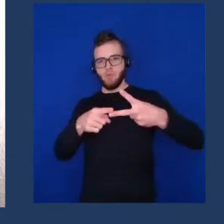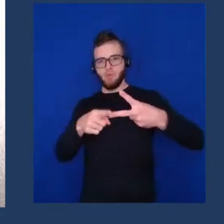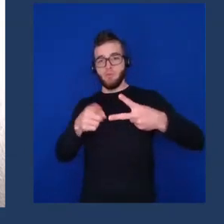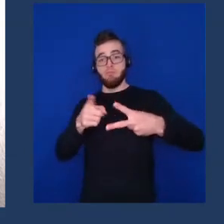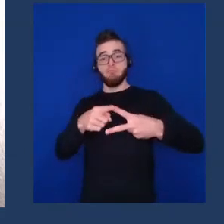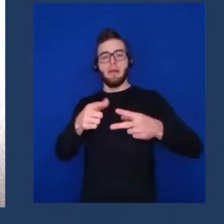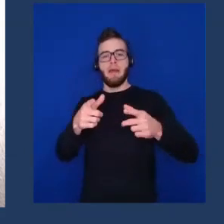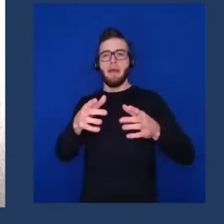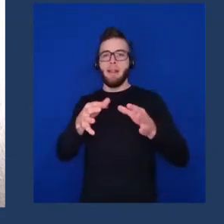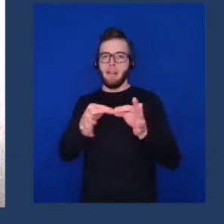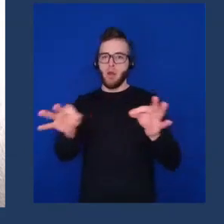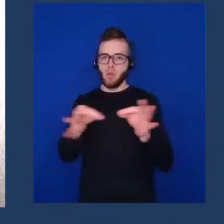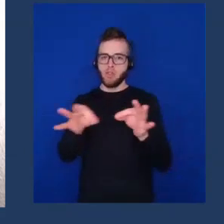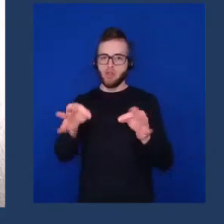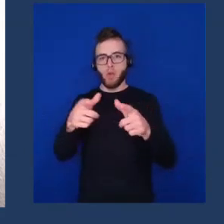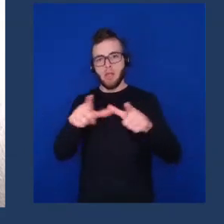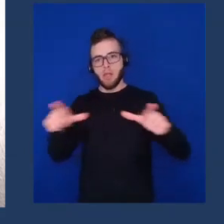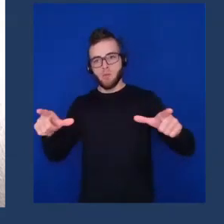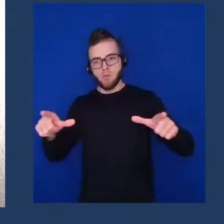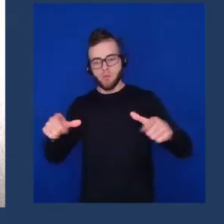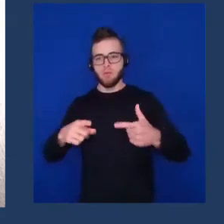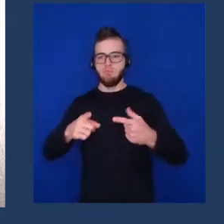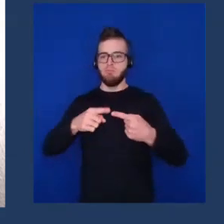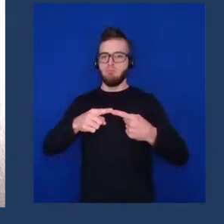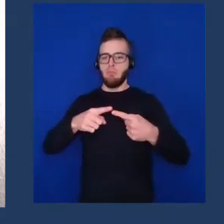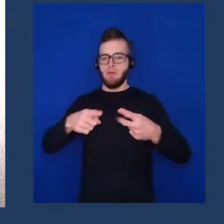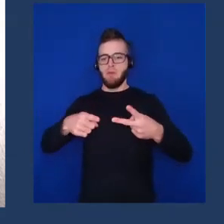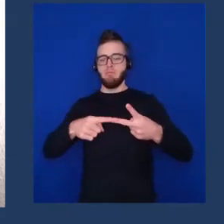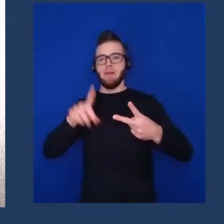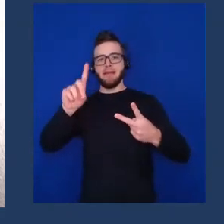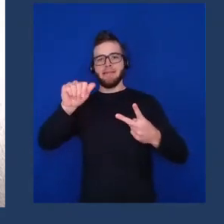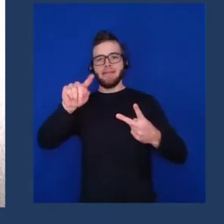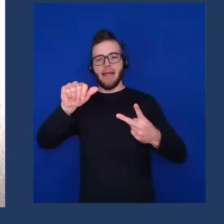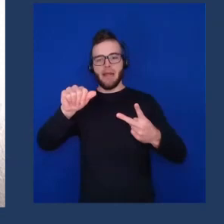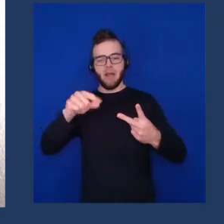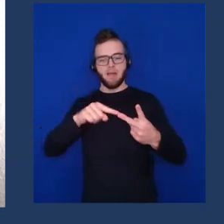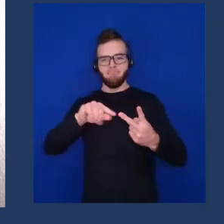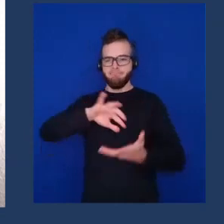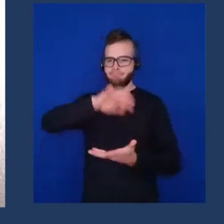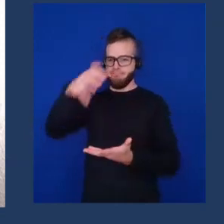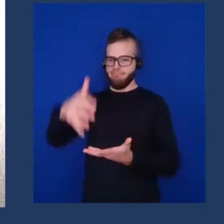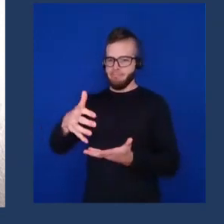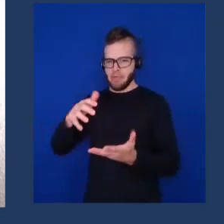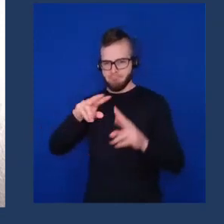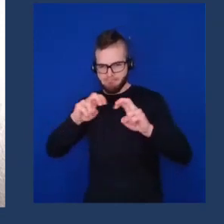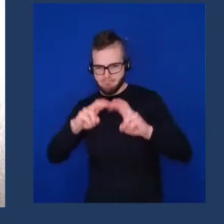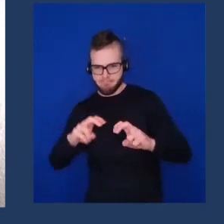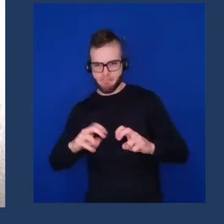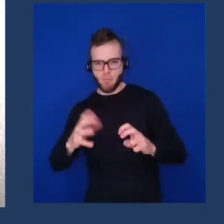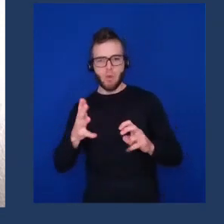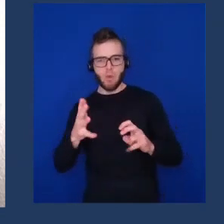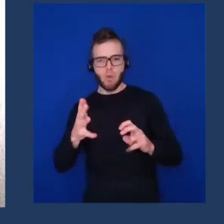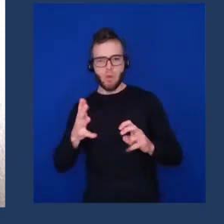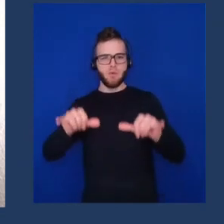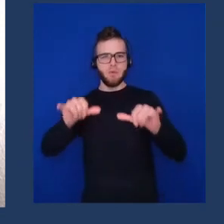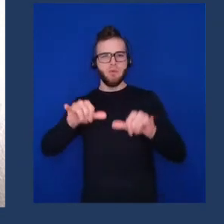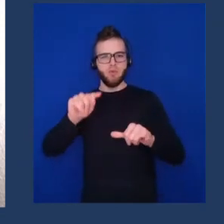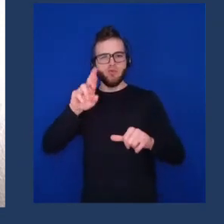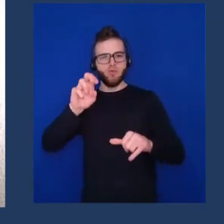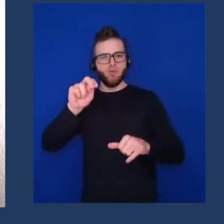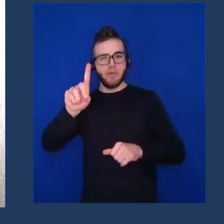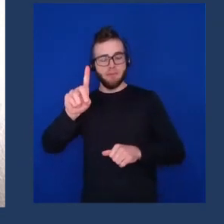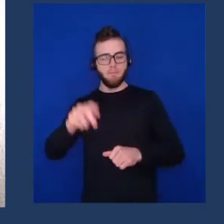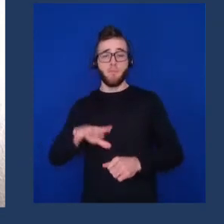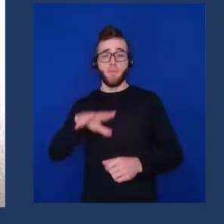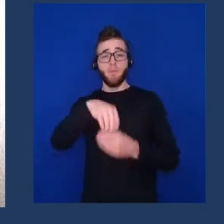other is data and identifying trends with that data. Within language, we think about